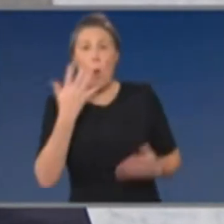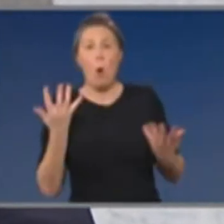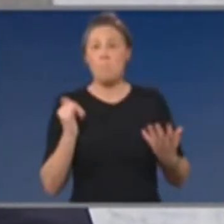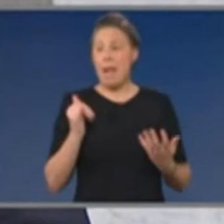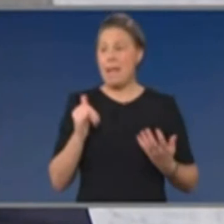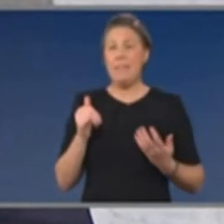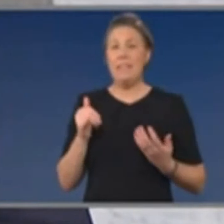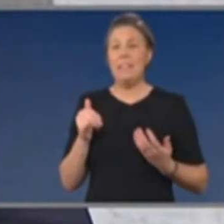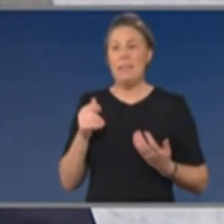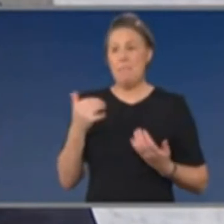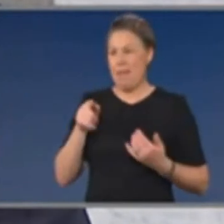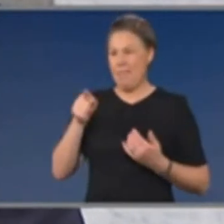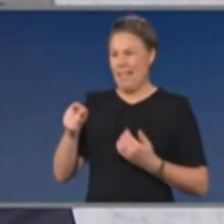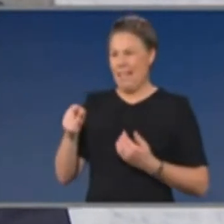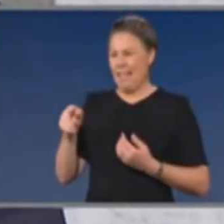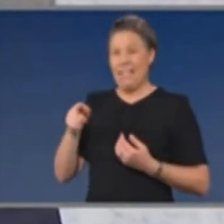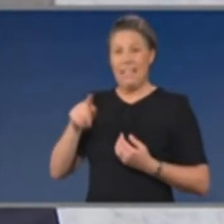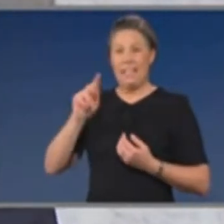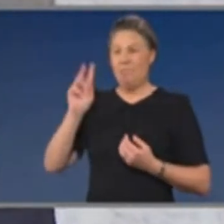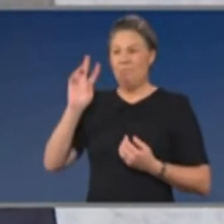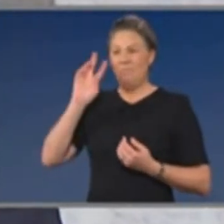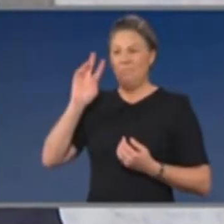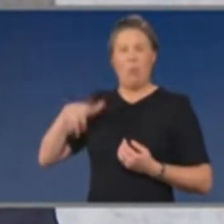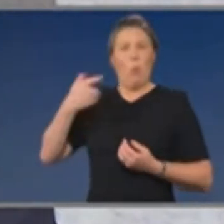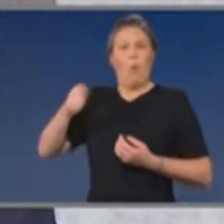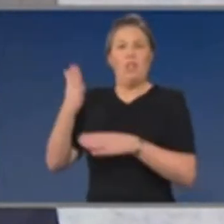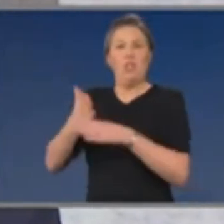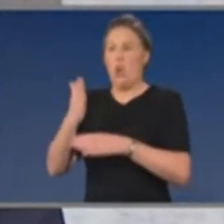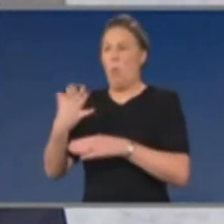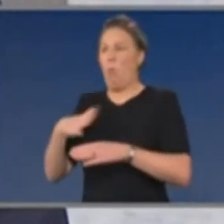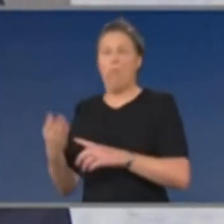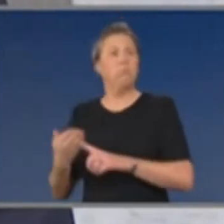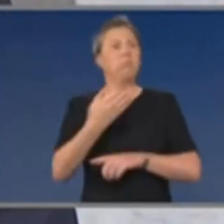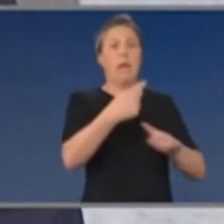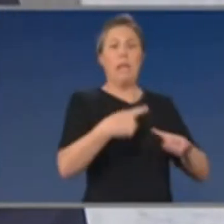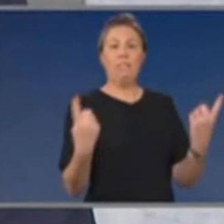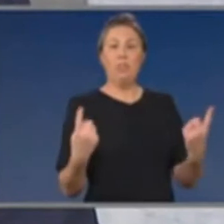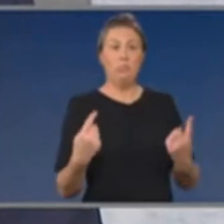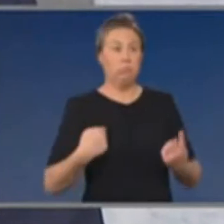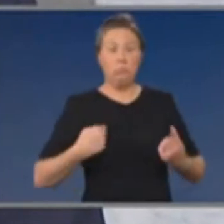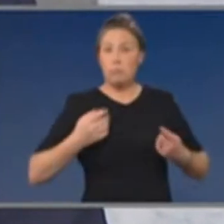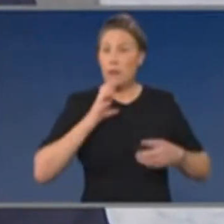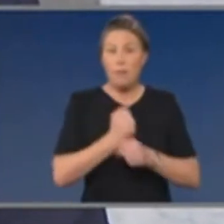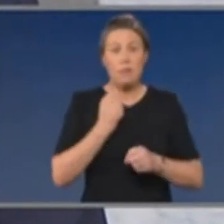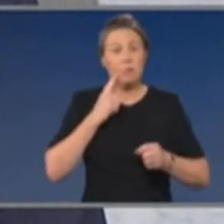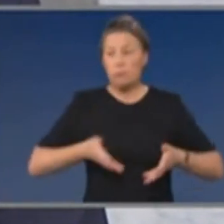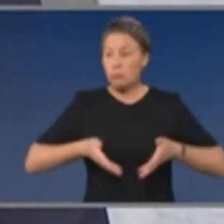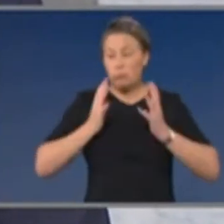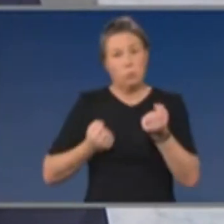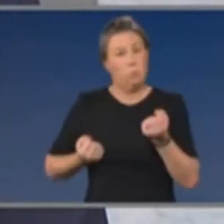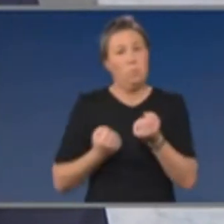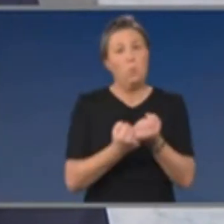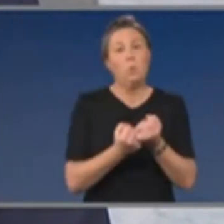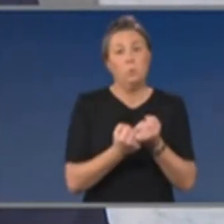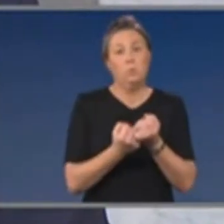transition as a result of the economic shocks that we've experienced in recent months, then as a government I think we've demonstrated time and